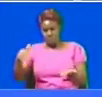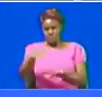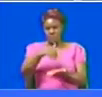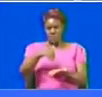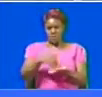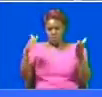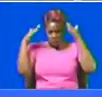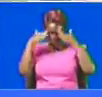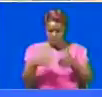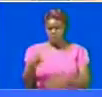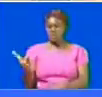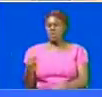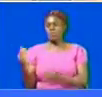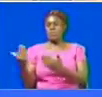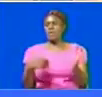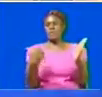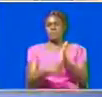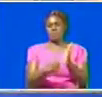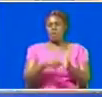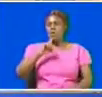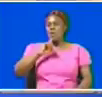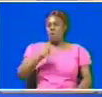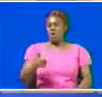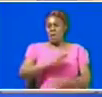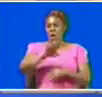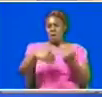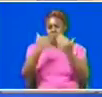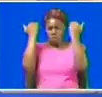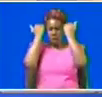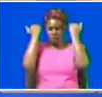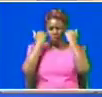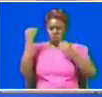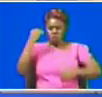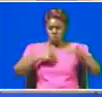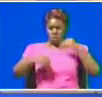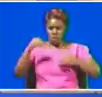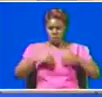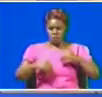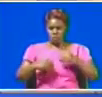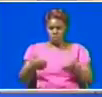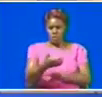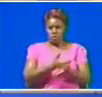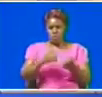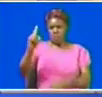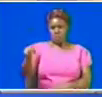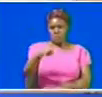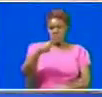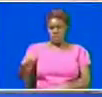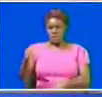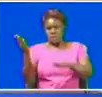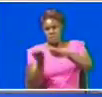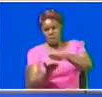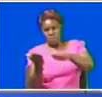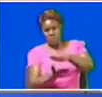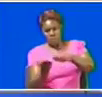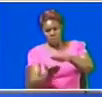in Nairobi also bring up a problem. Under this directive, all cases relating to corruption and economic crimes are to be filed at